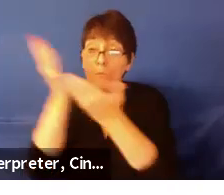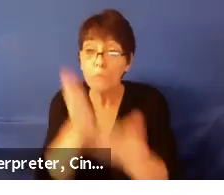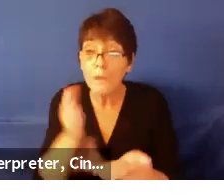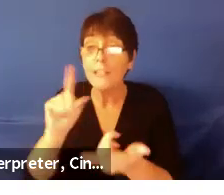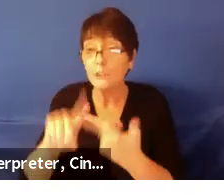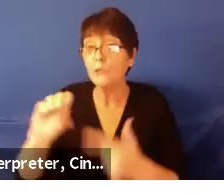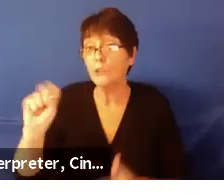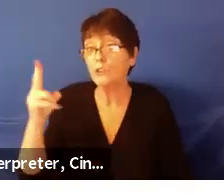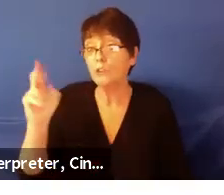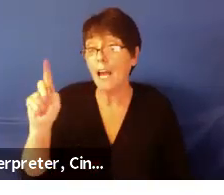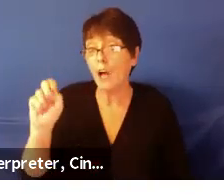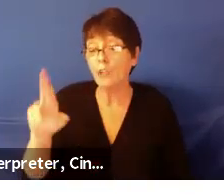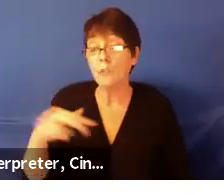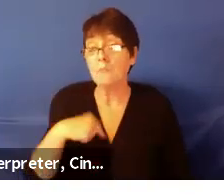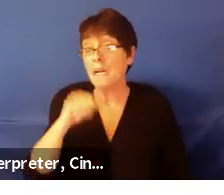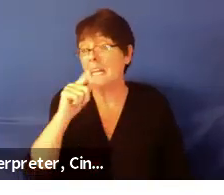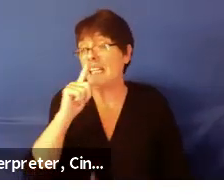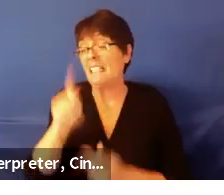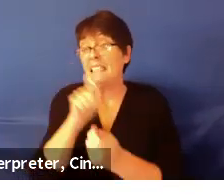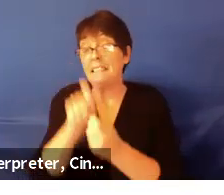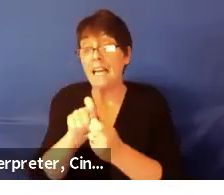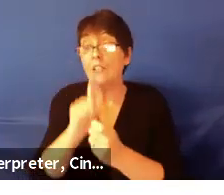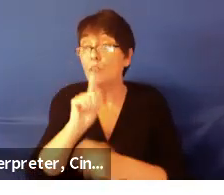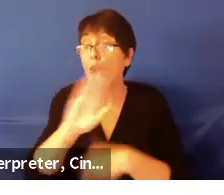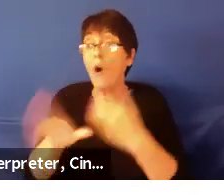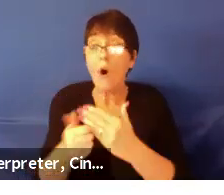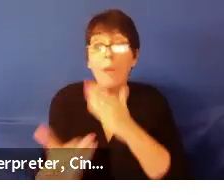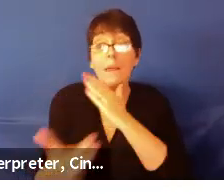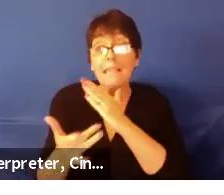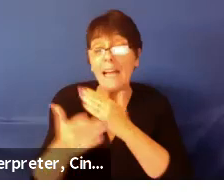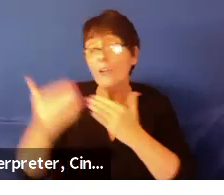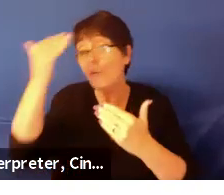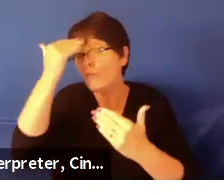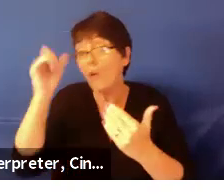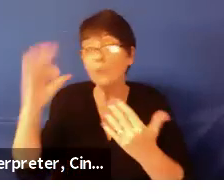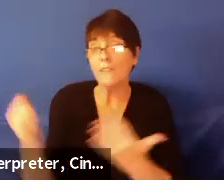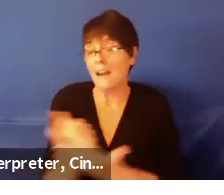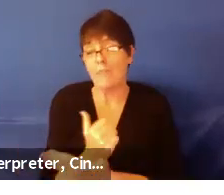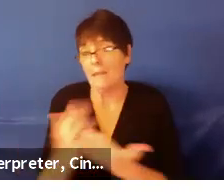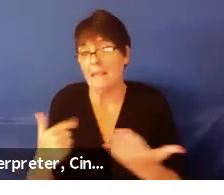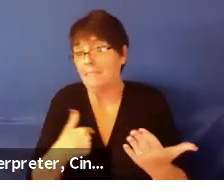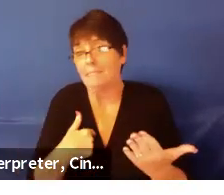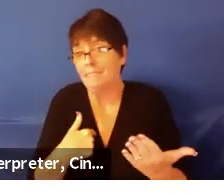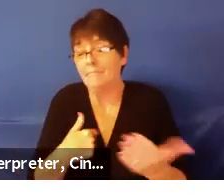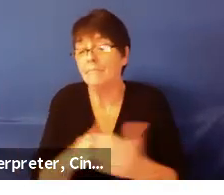just not exactly sure of all the technical knowledge of that. So I